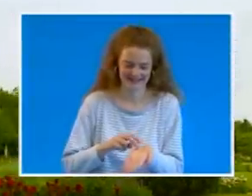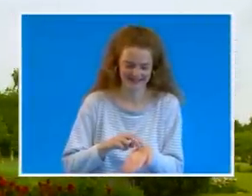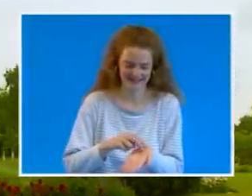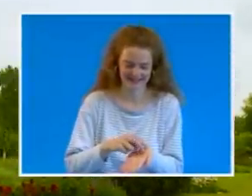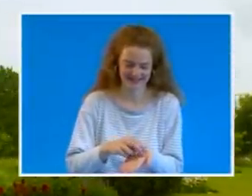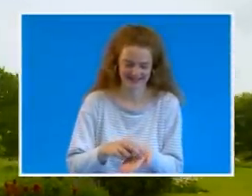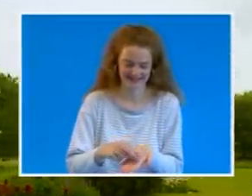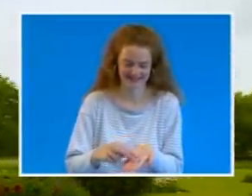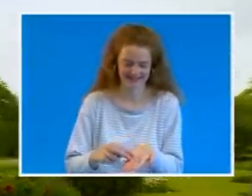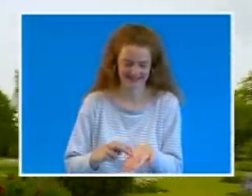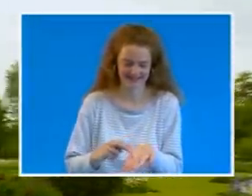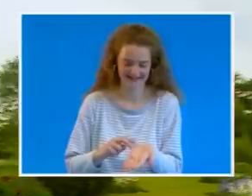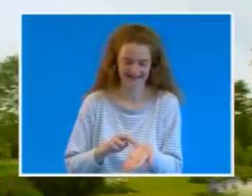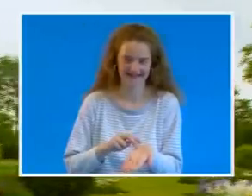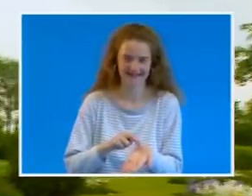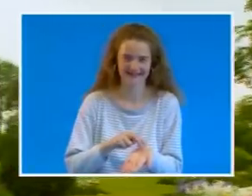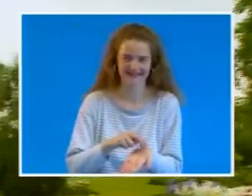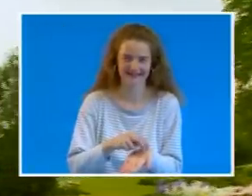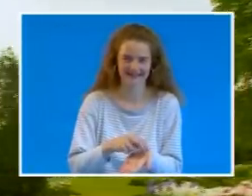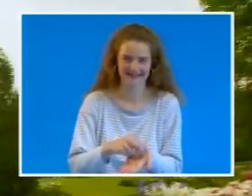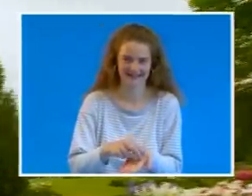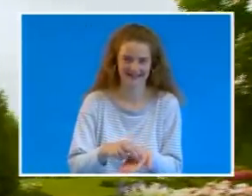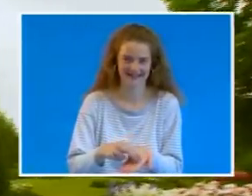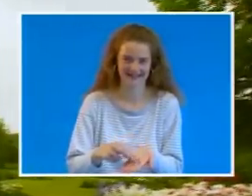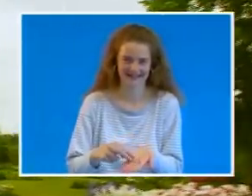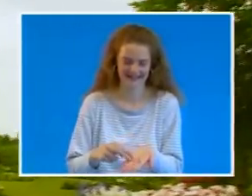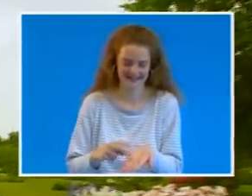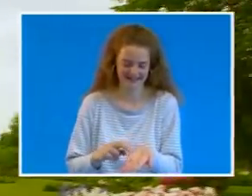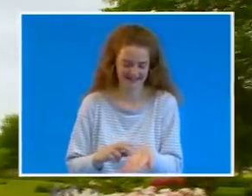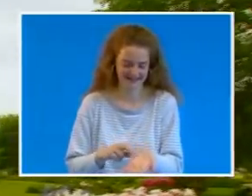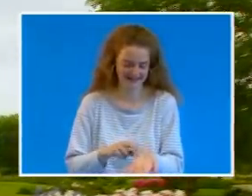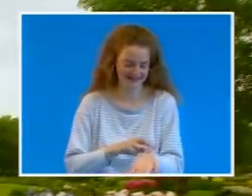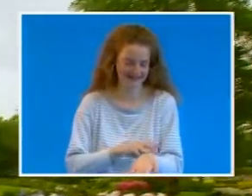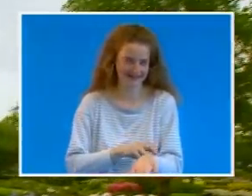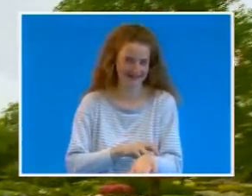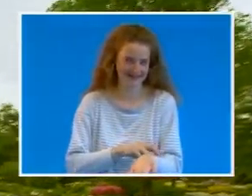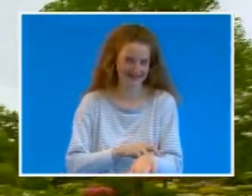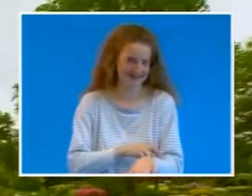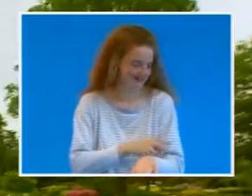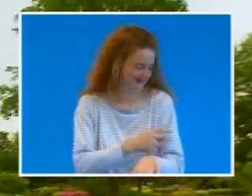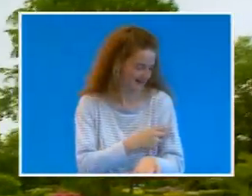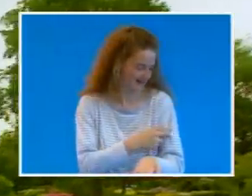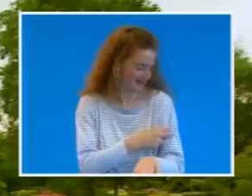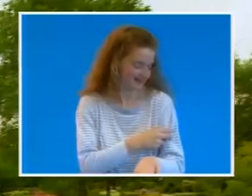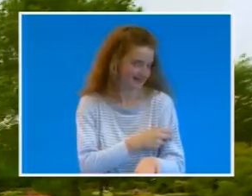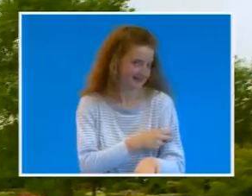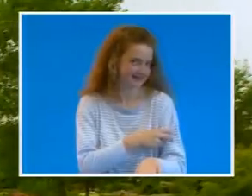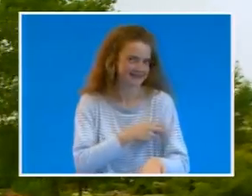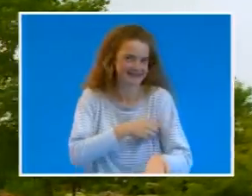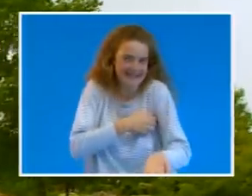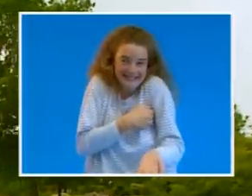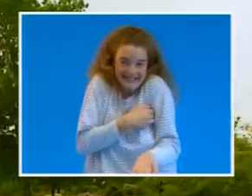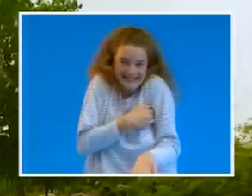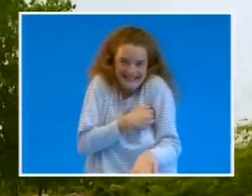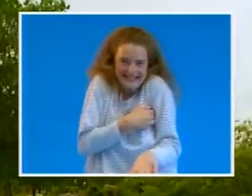Round and round the garden like a teddy bear. One step, two